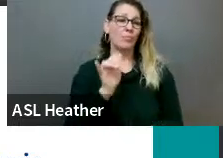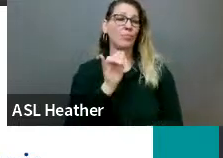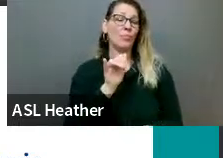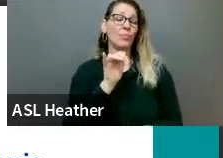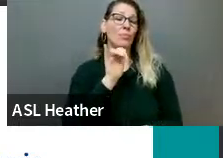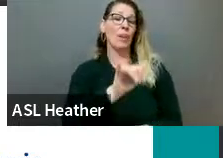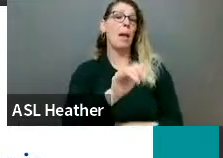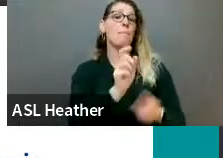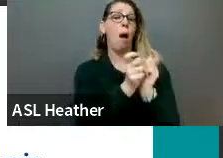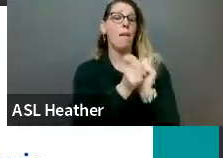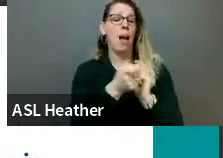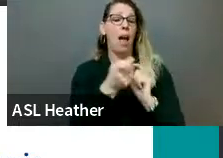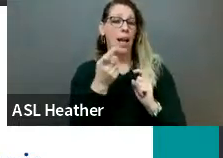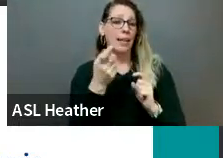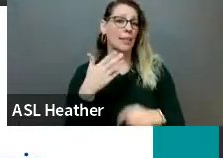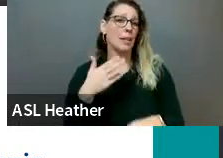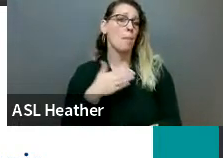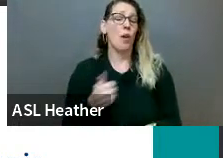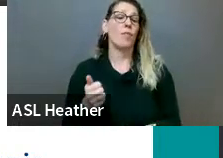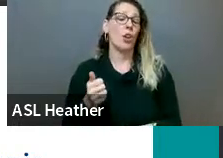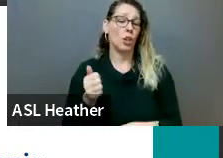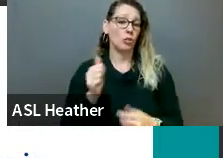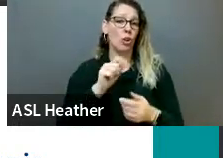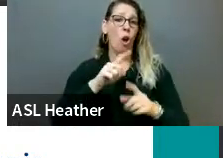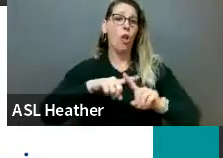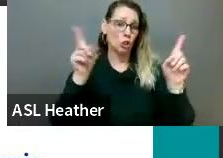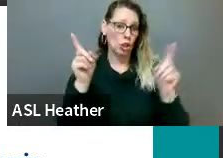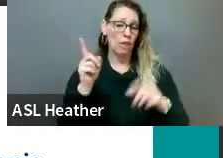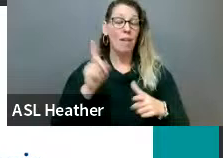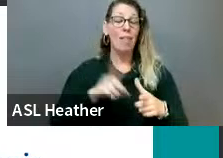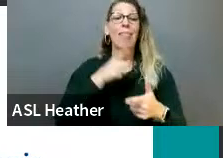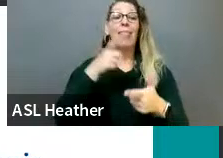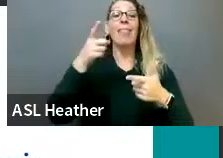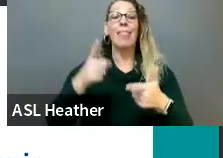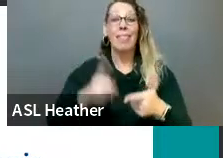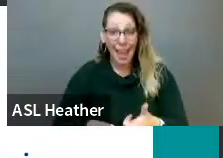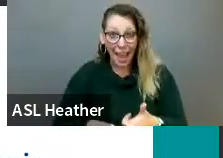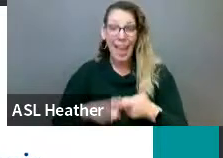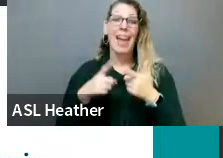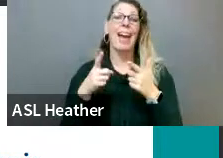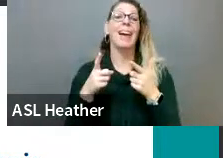the modified locally preferred alternative. And then we dive into